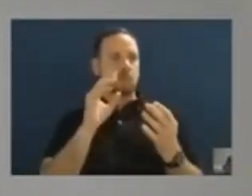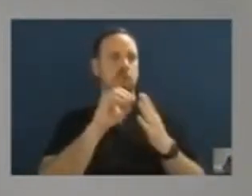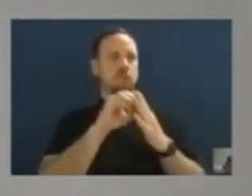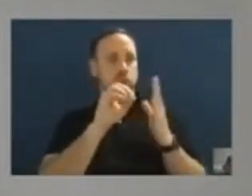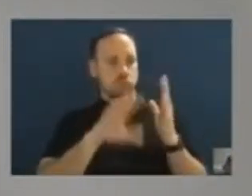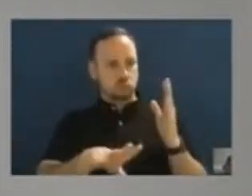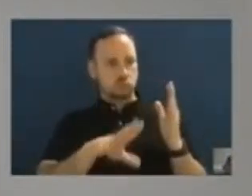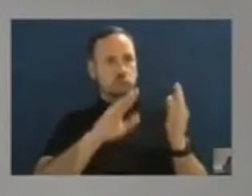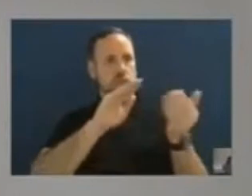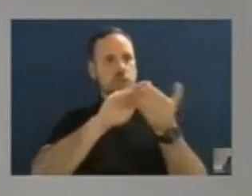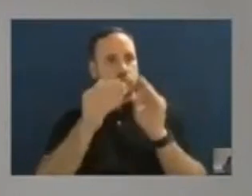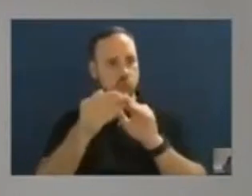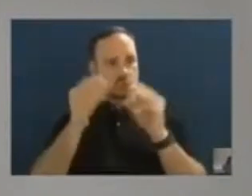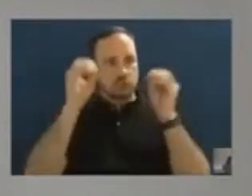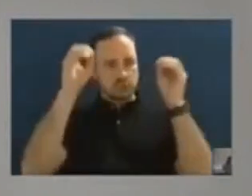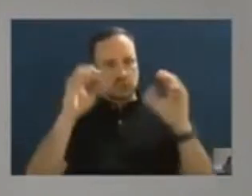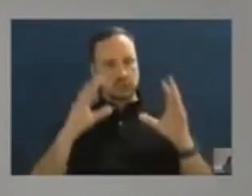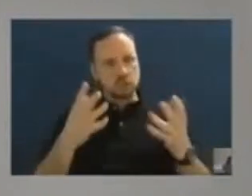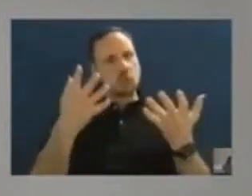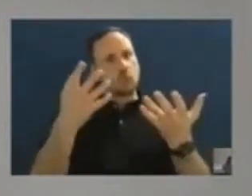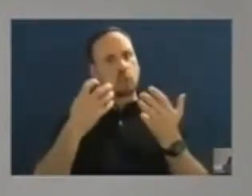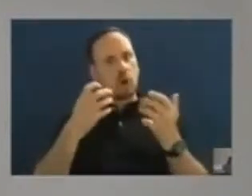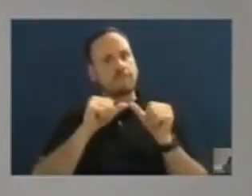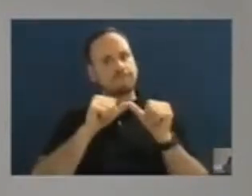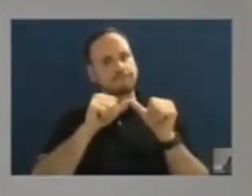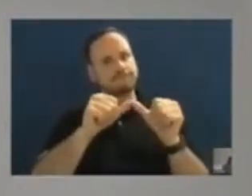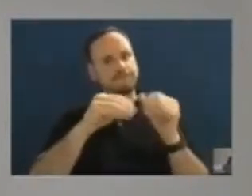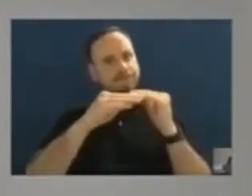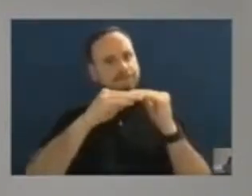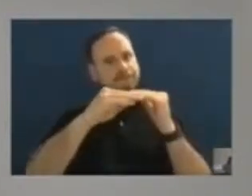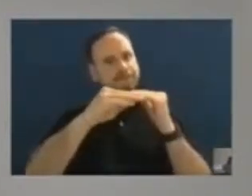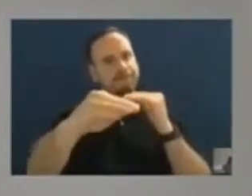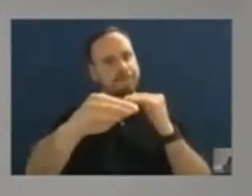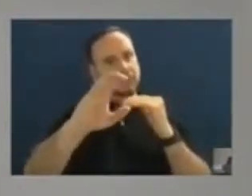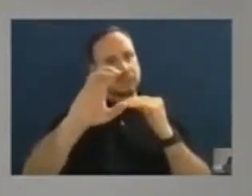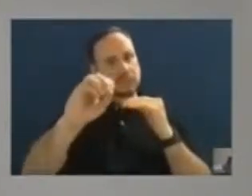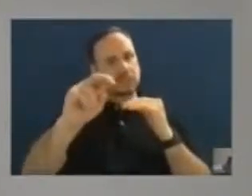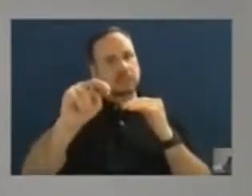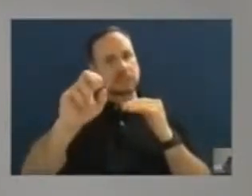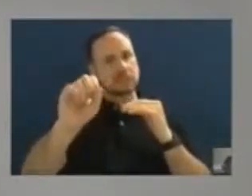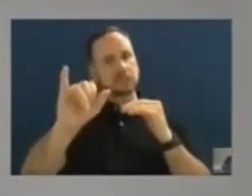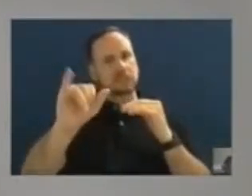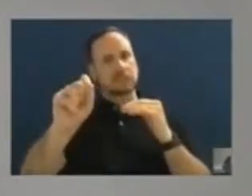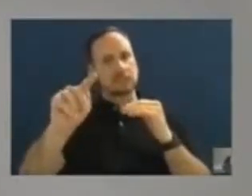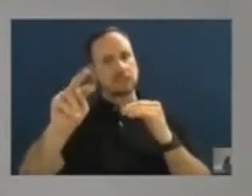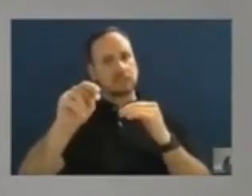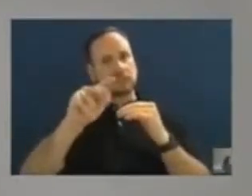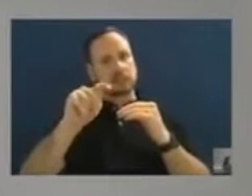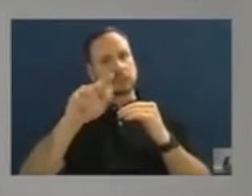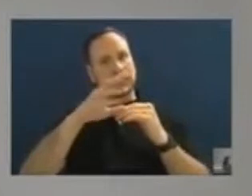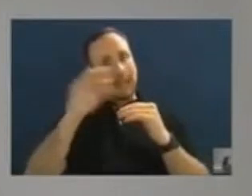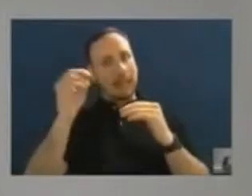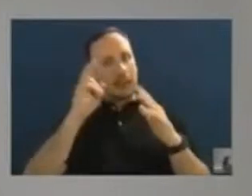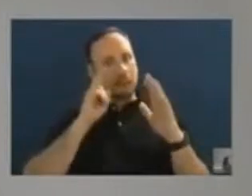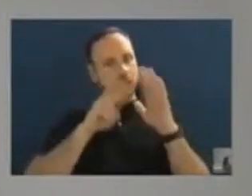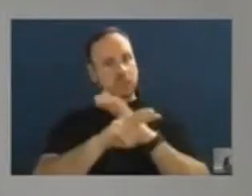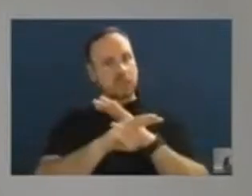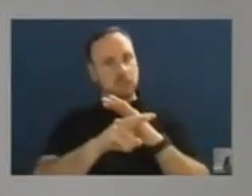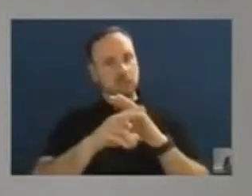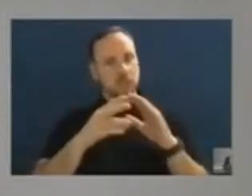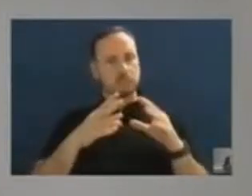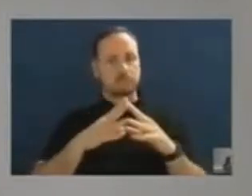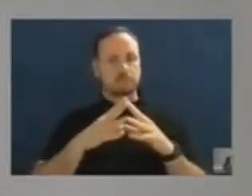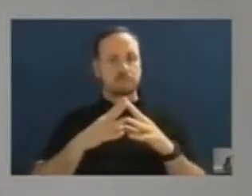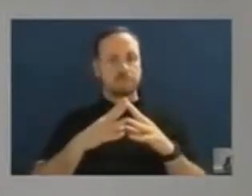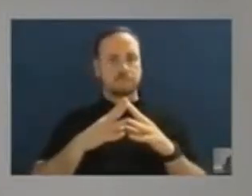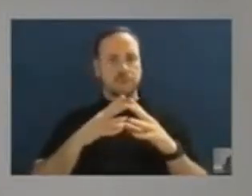our teachers want something that's consistent and they want something that's predictable. But we're also now trying to balance that with being responsive to the feedback